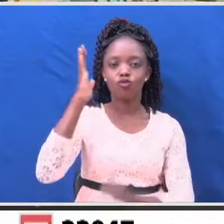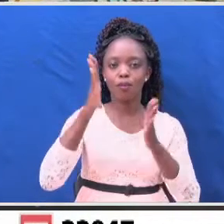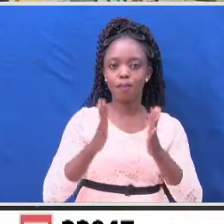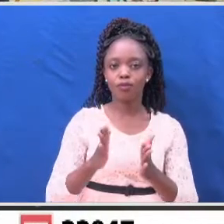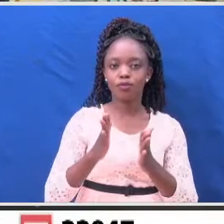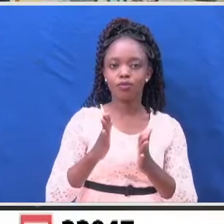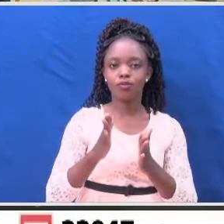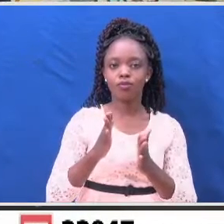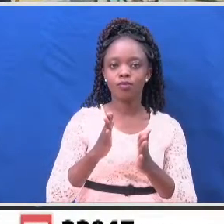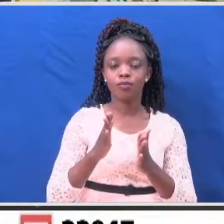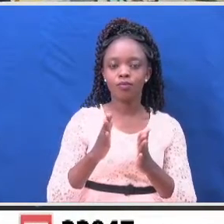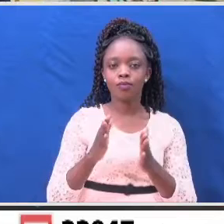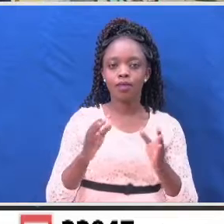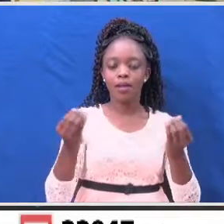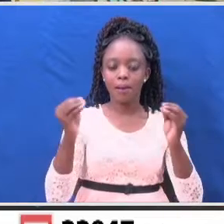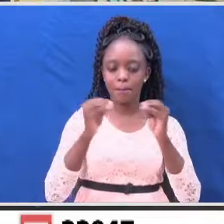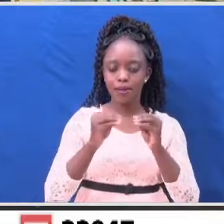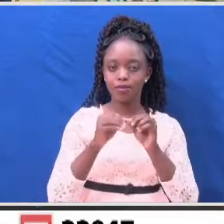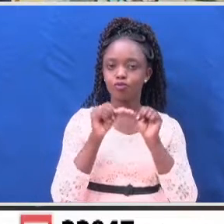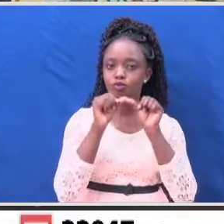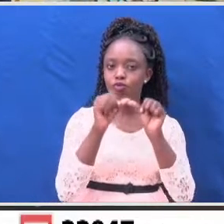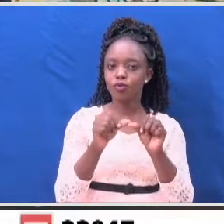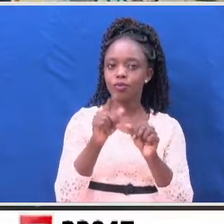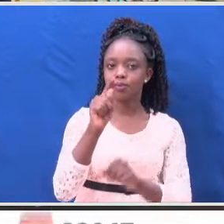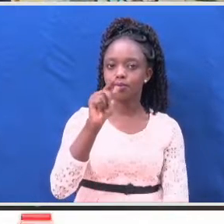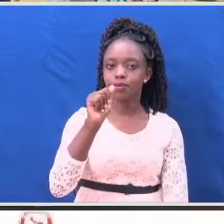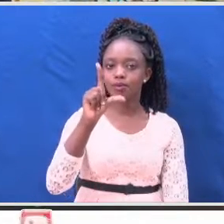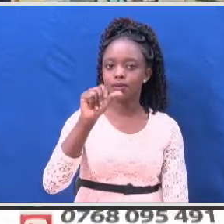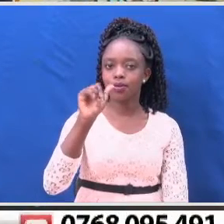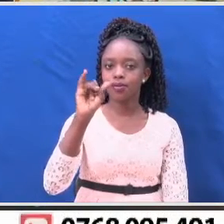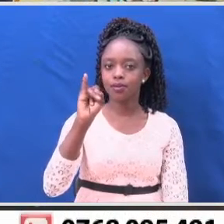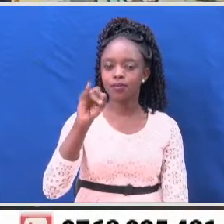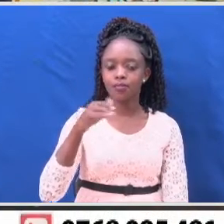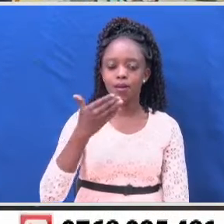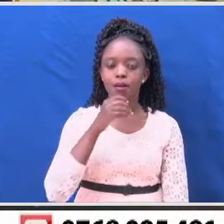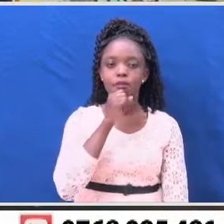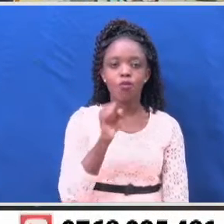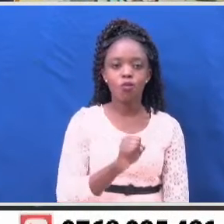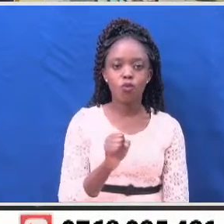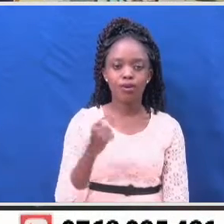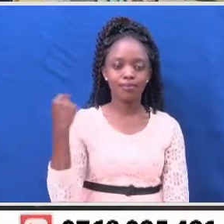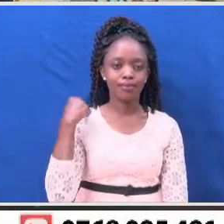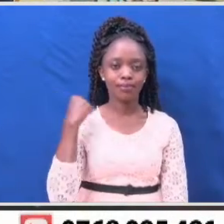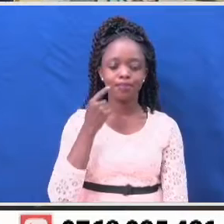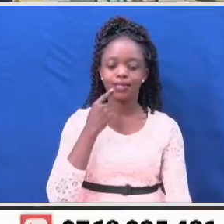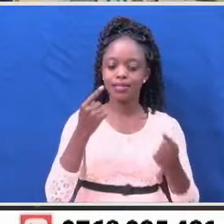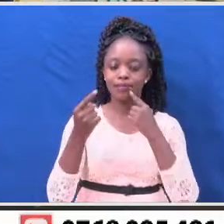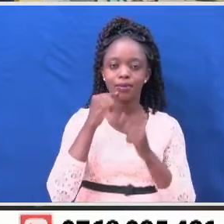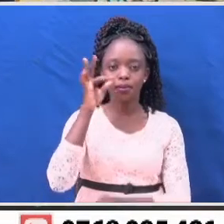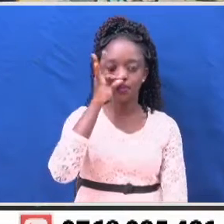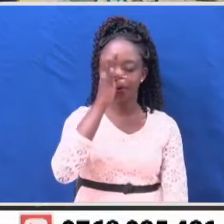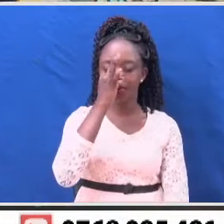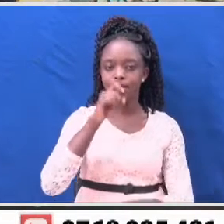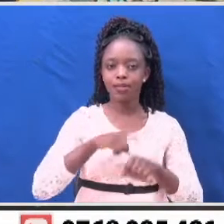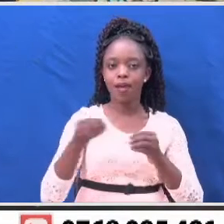from a coronation event that was to be conducted by Talai elders yesterday. Speaking at Nyeri Baptist Church during a fan